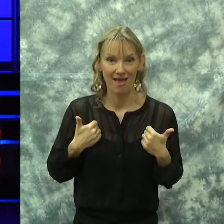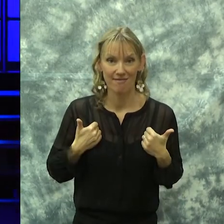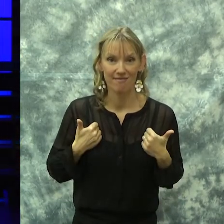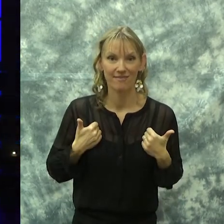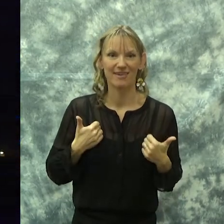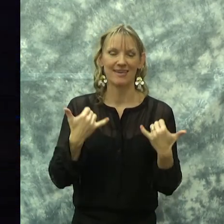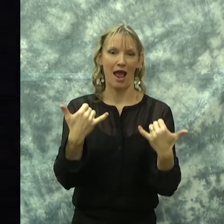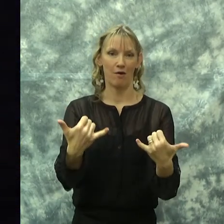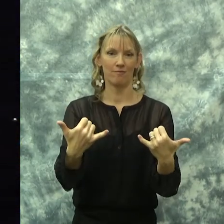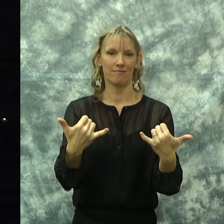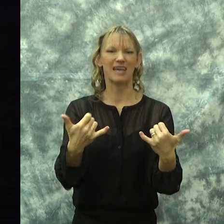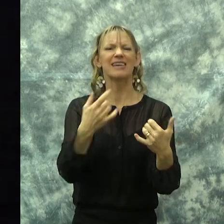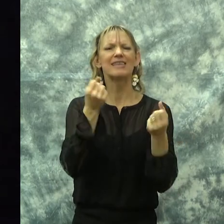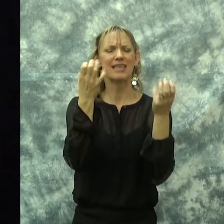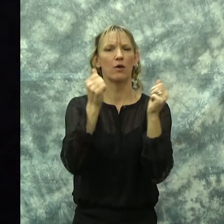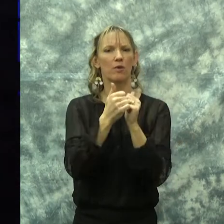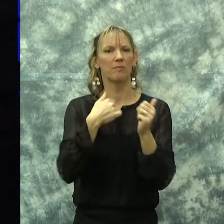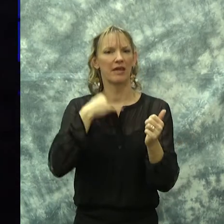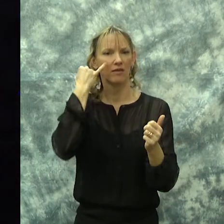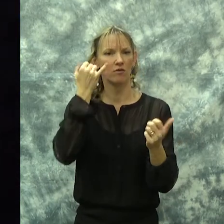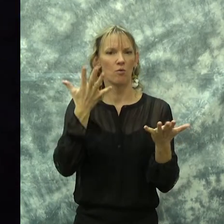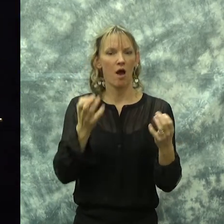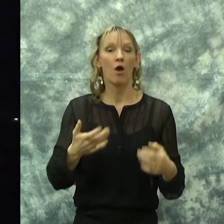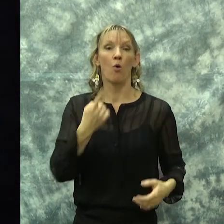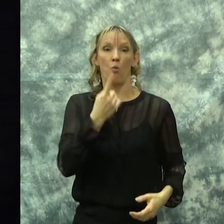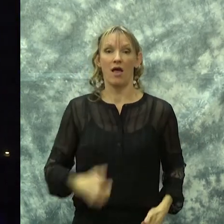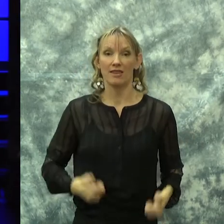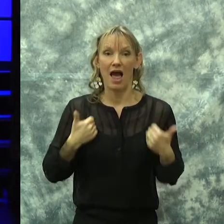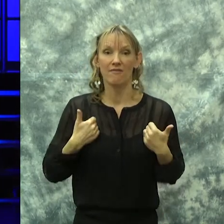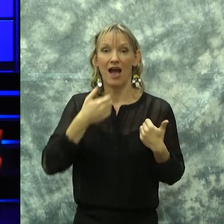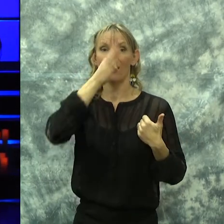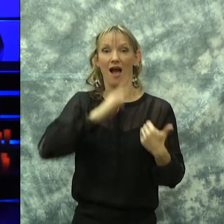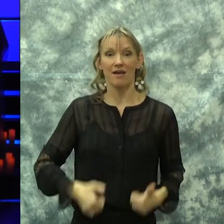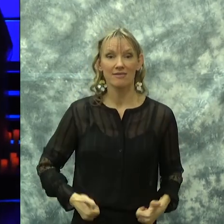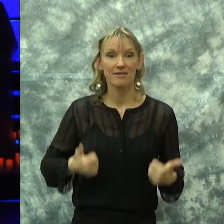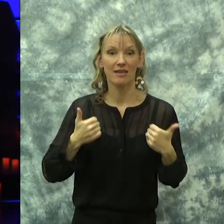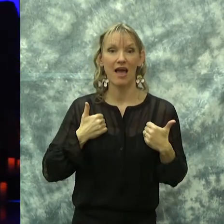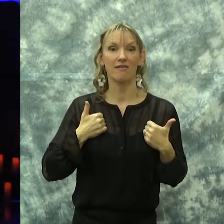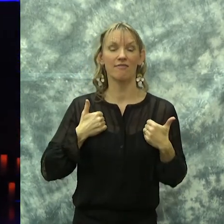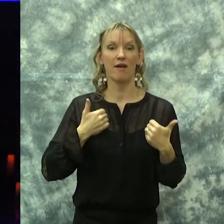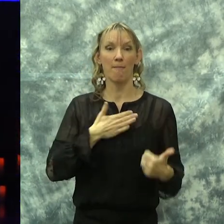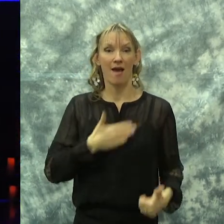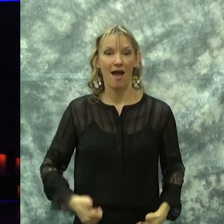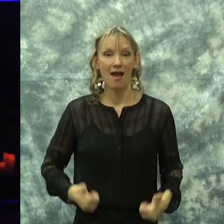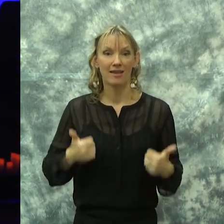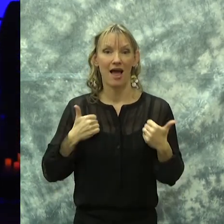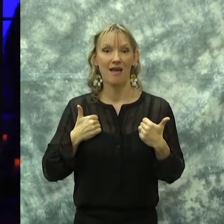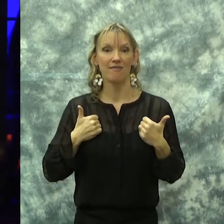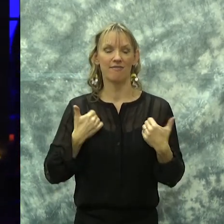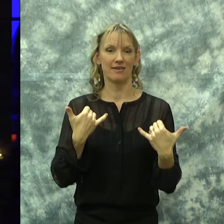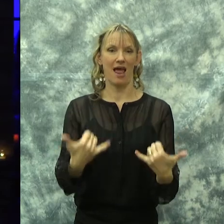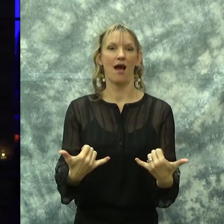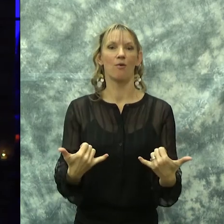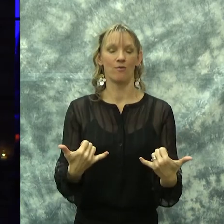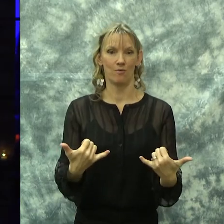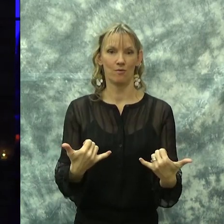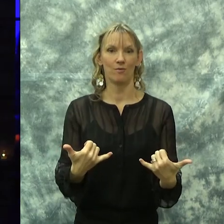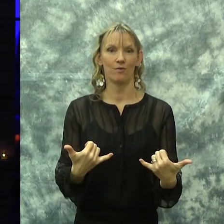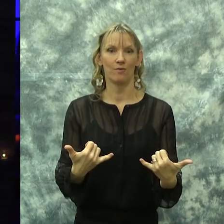life now. Say it with me if you choose. One life. God's life. My life